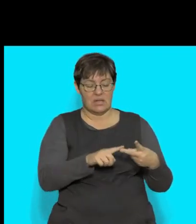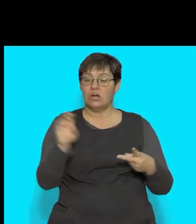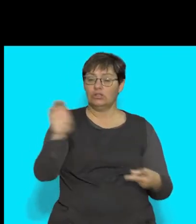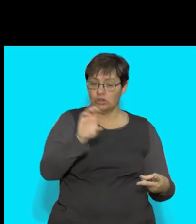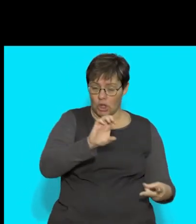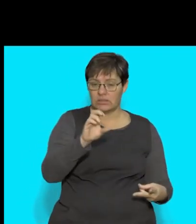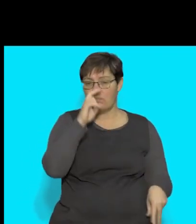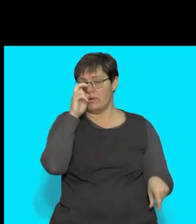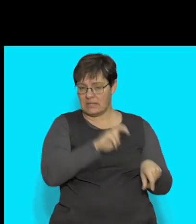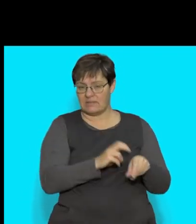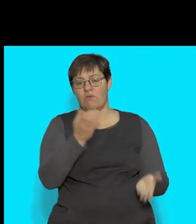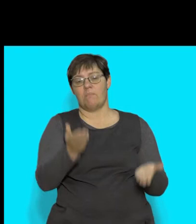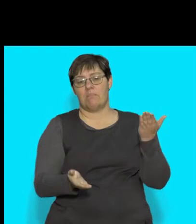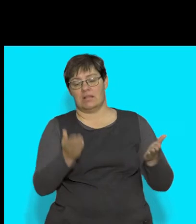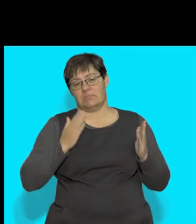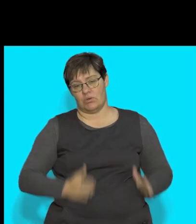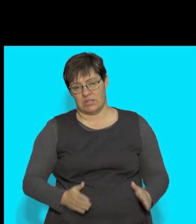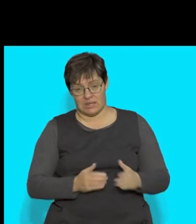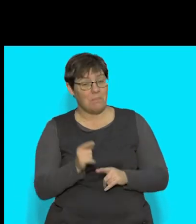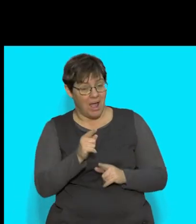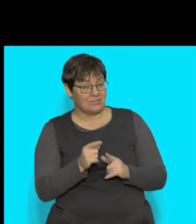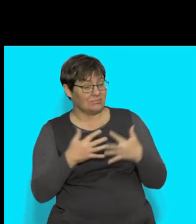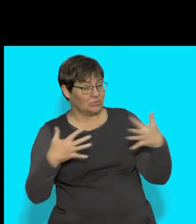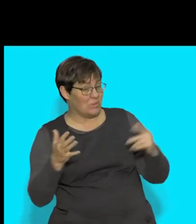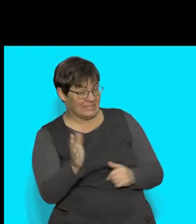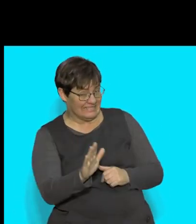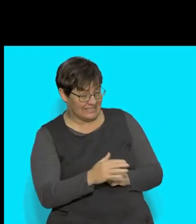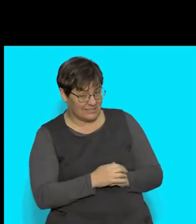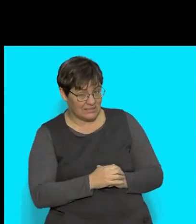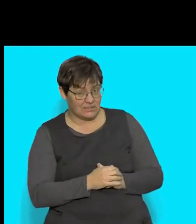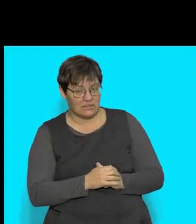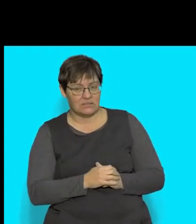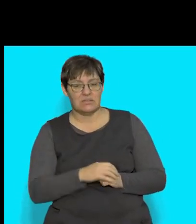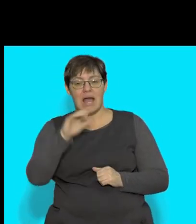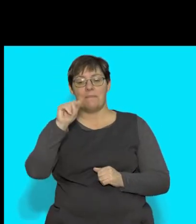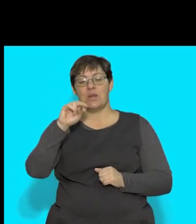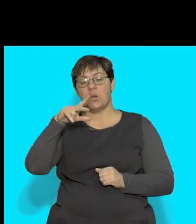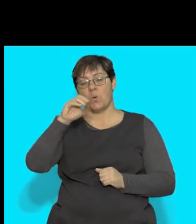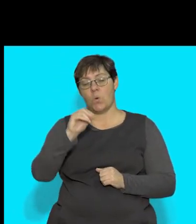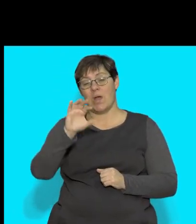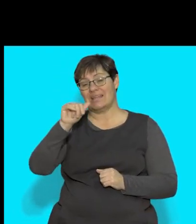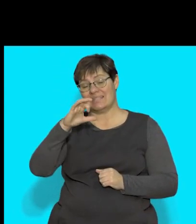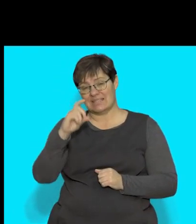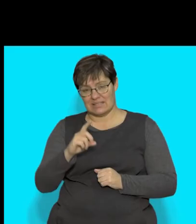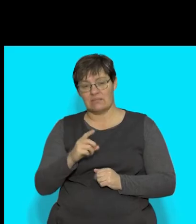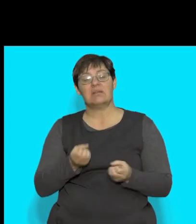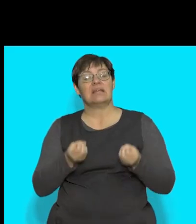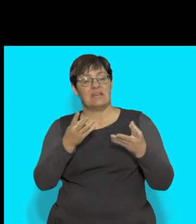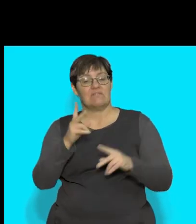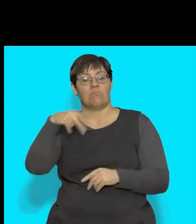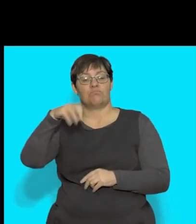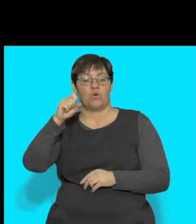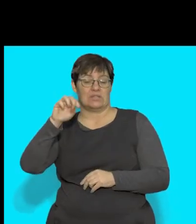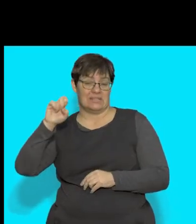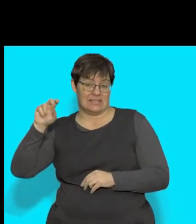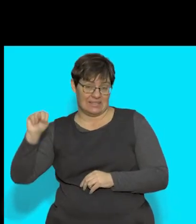needs. Glucose helps me with energy. Salt helps the balances in my body. But we've got to watch out how much we